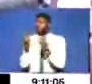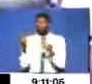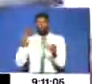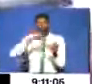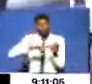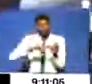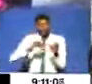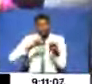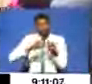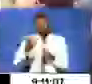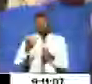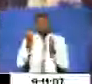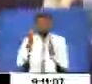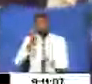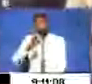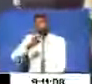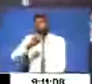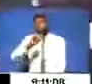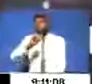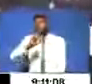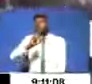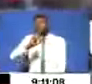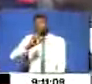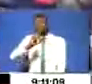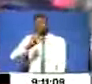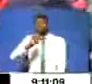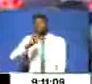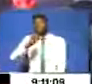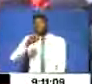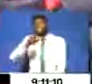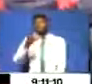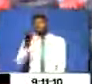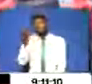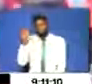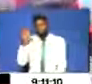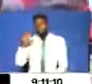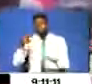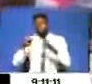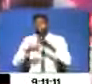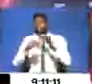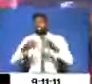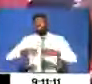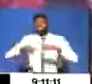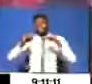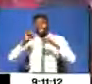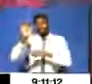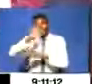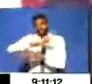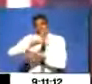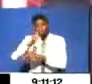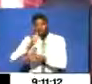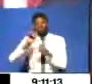Martin Kamoro, who was the Wiper Party National Vice Chairperson, and Narok Assembly Speaker